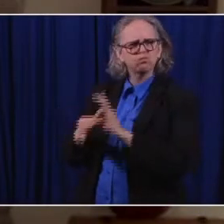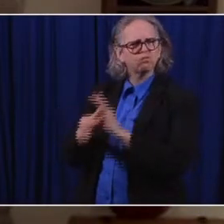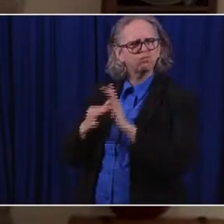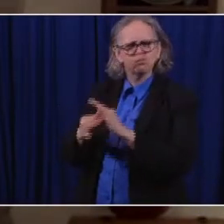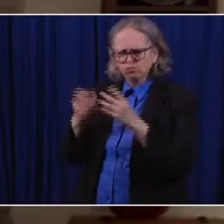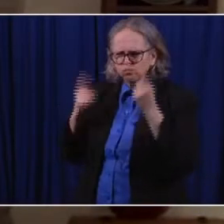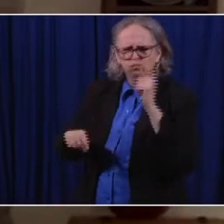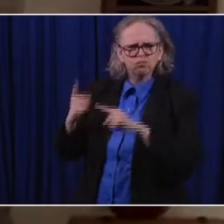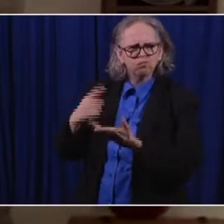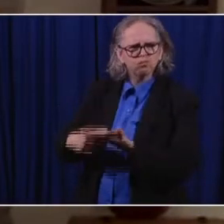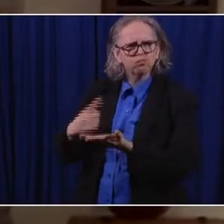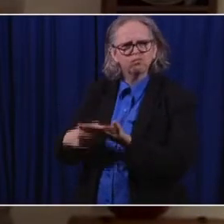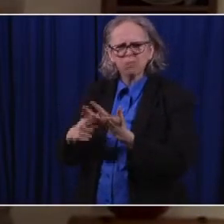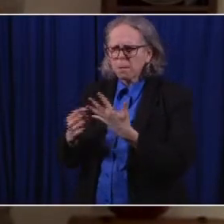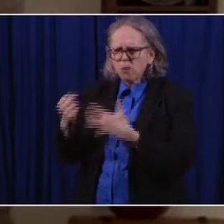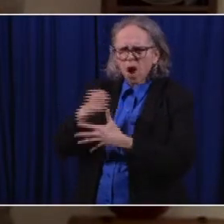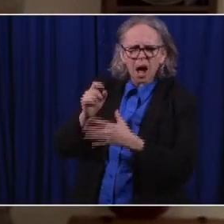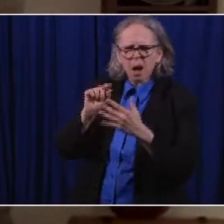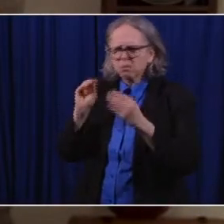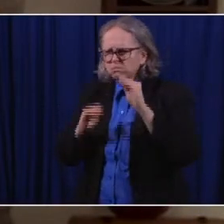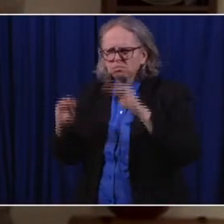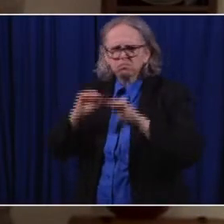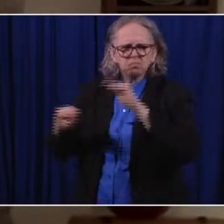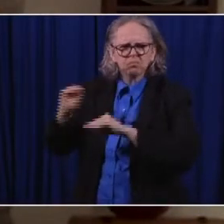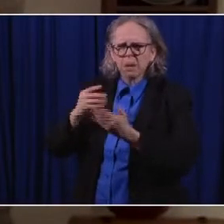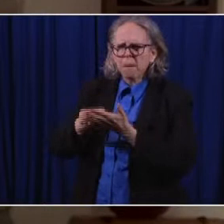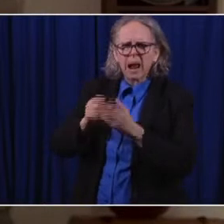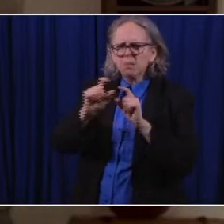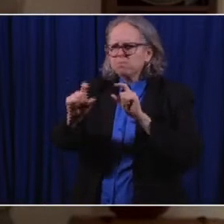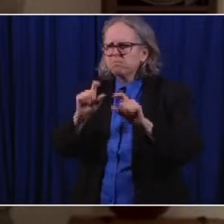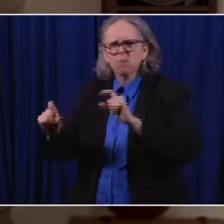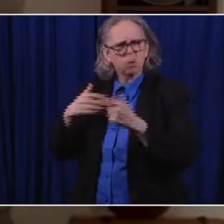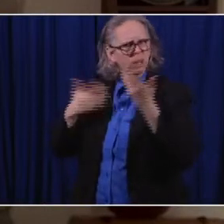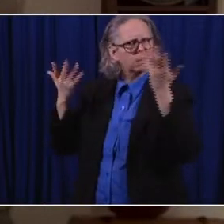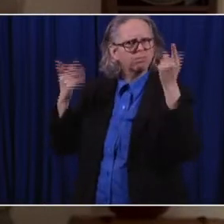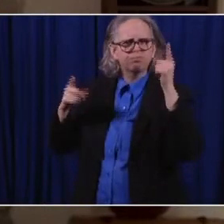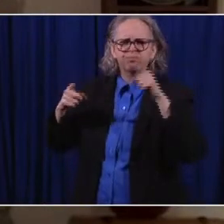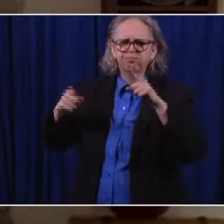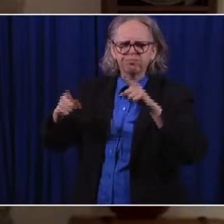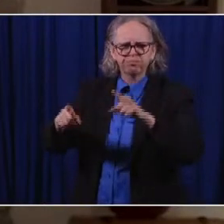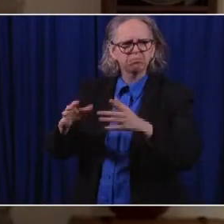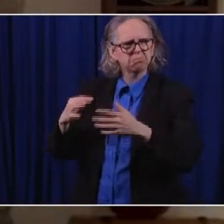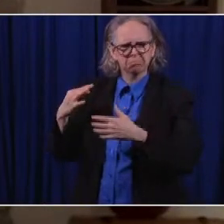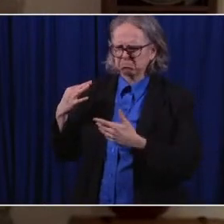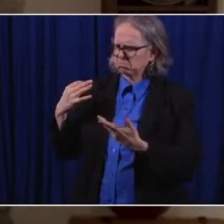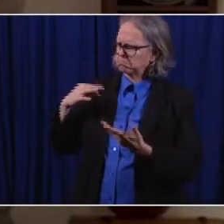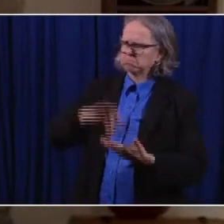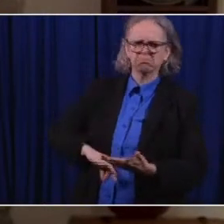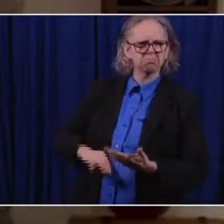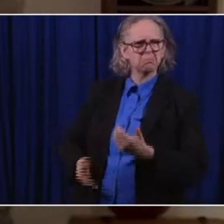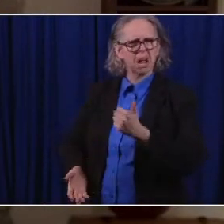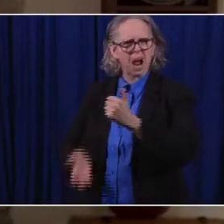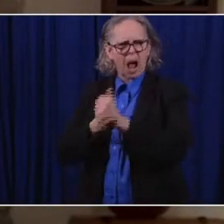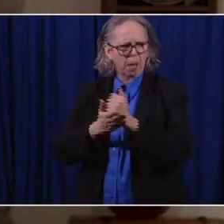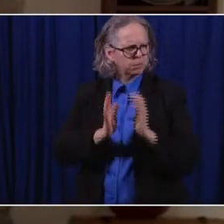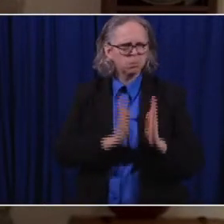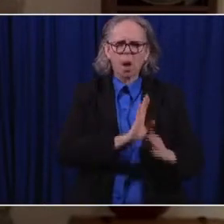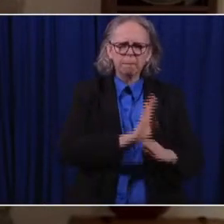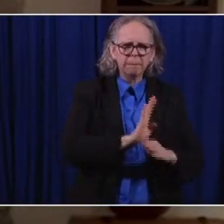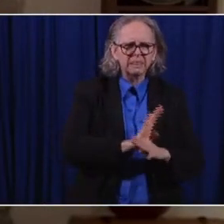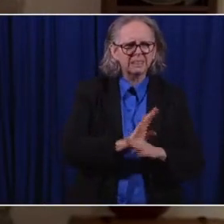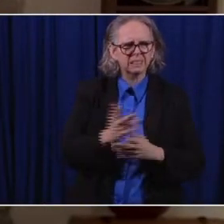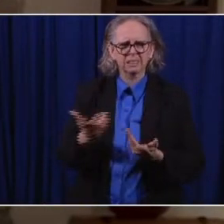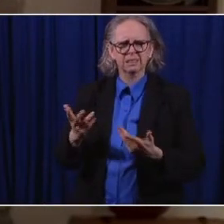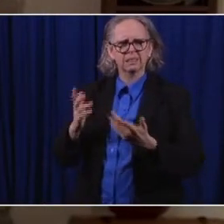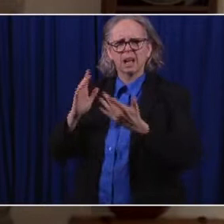to deal with the COVID problem, whether it is helping with small business or whether it's helping in tracing, whether it's